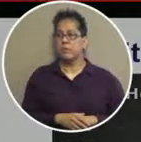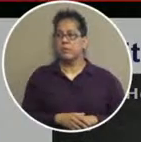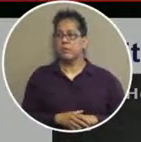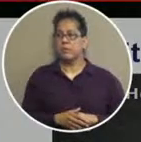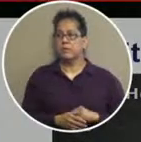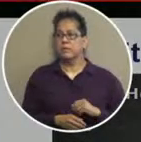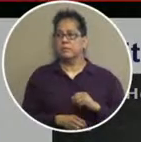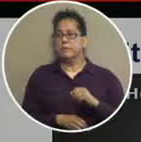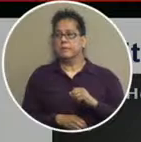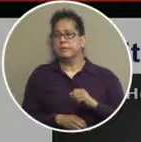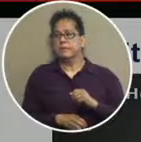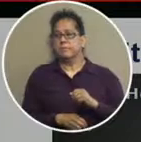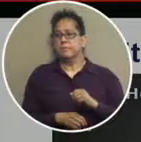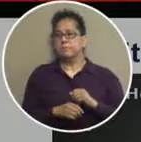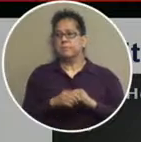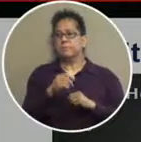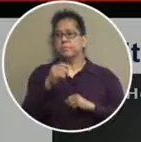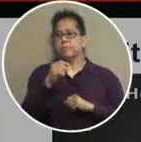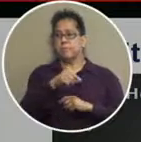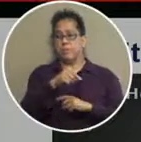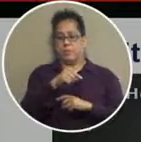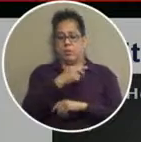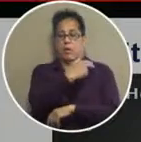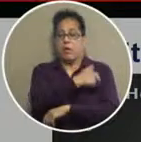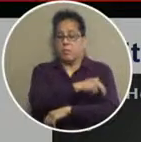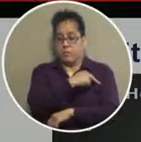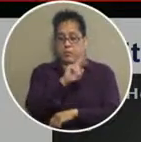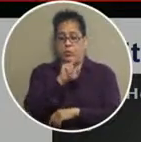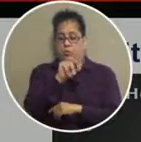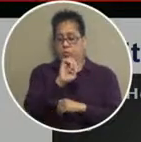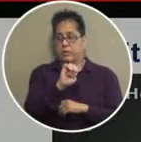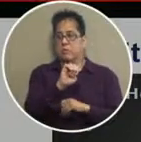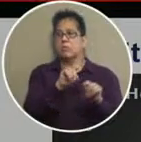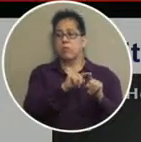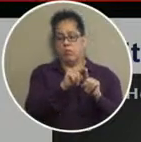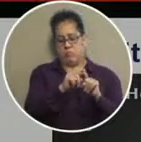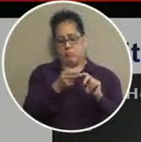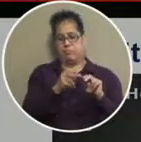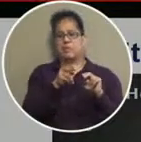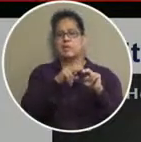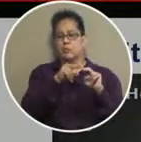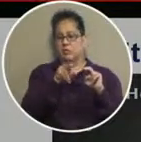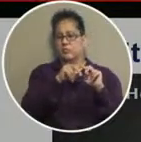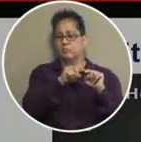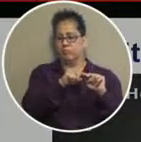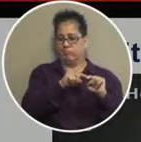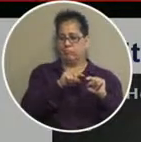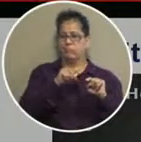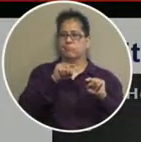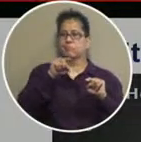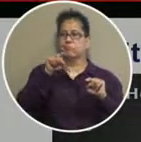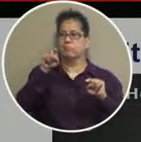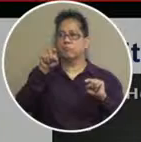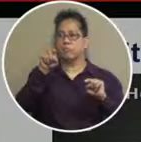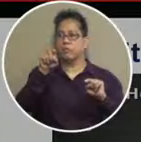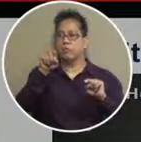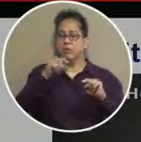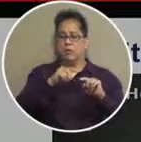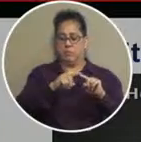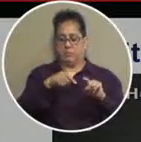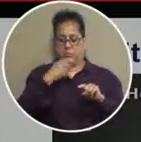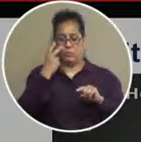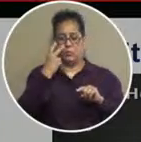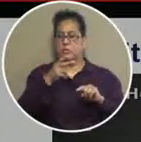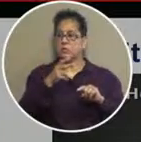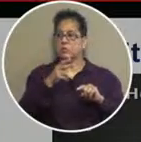Our cumulative hospitalization rate also has continued to increase, but hopefully we can see that it